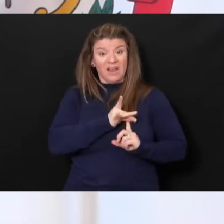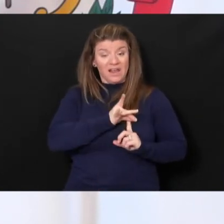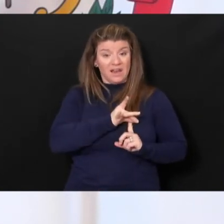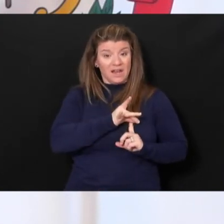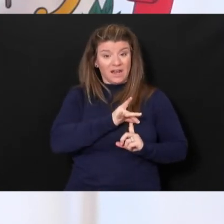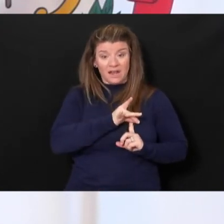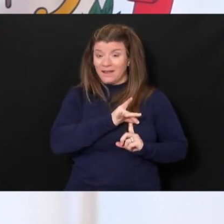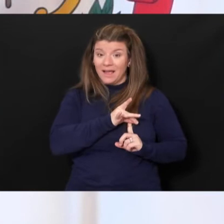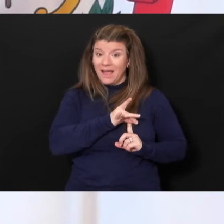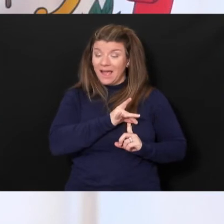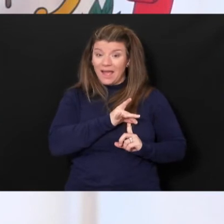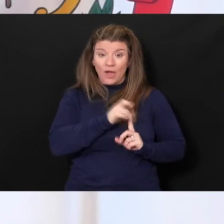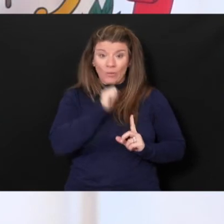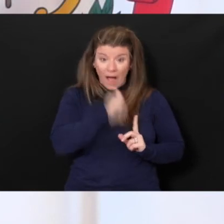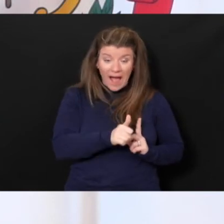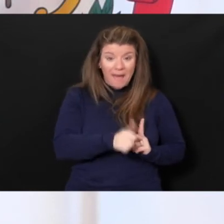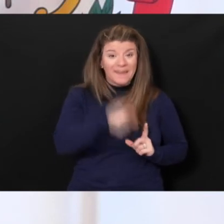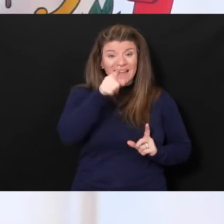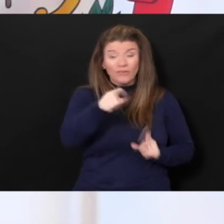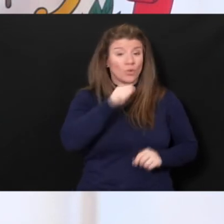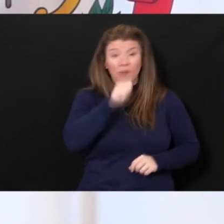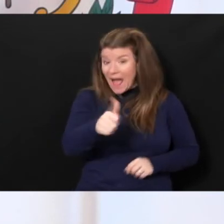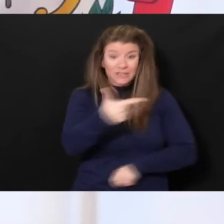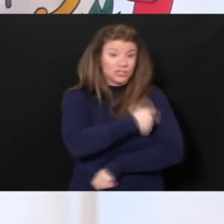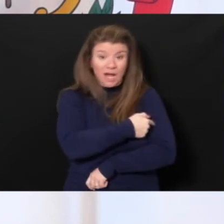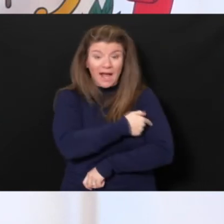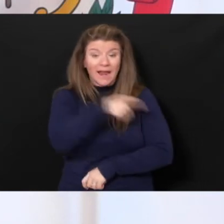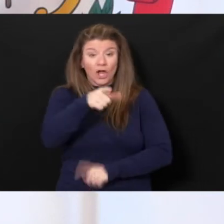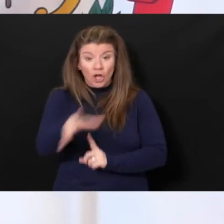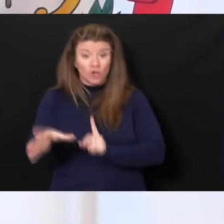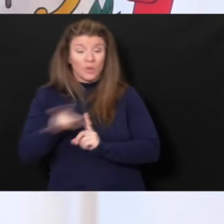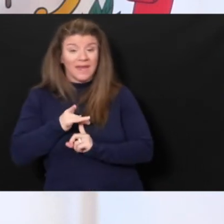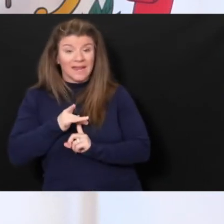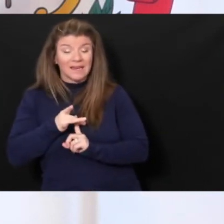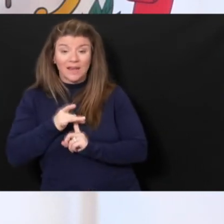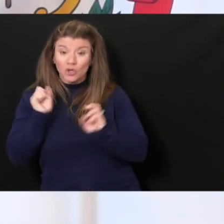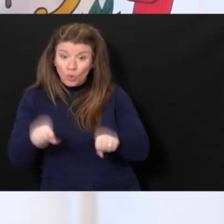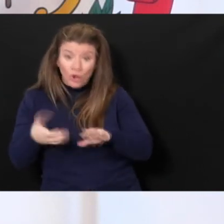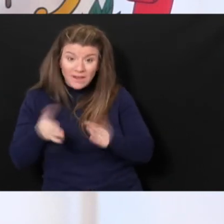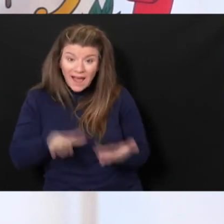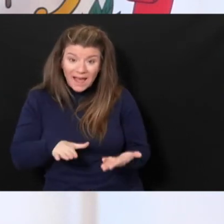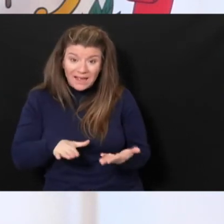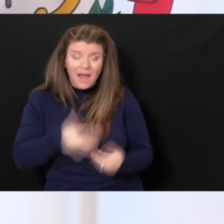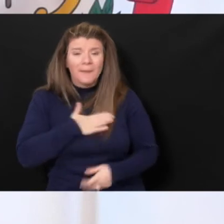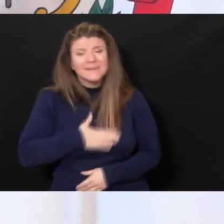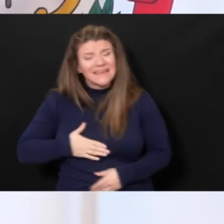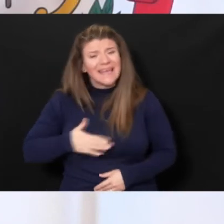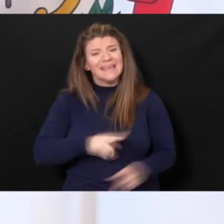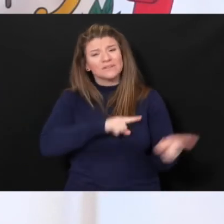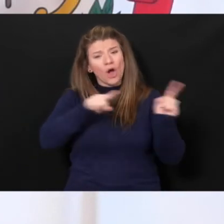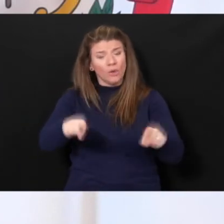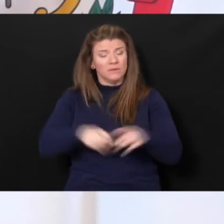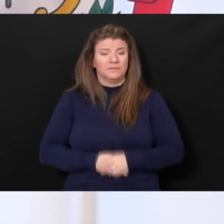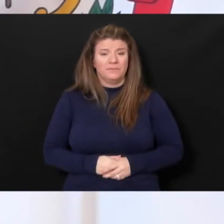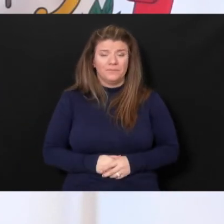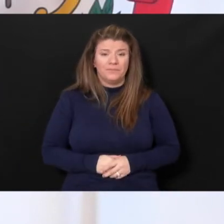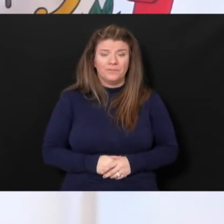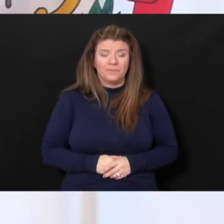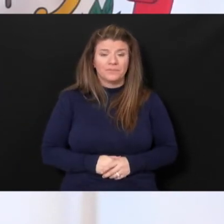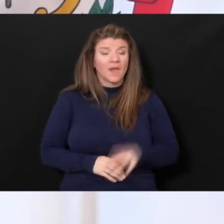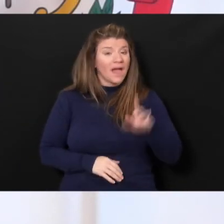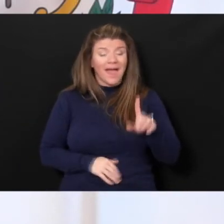trouble. Get the vaccine. Please get the vaccine. Not only are you in trouble,